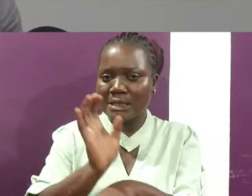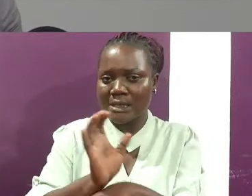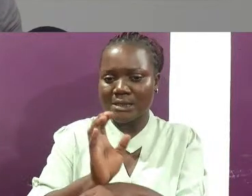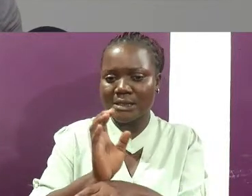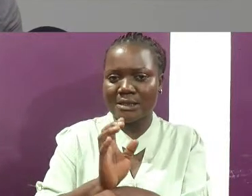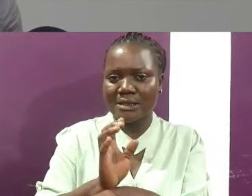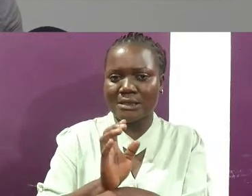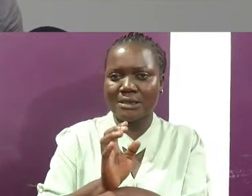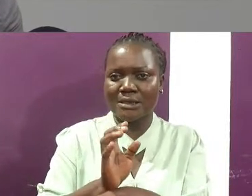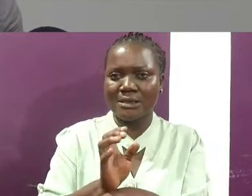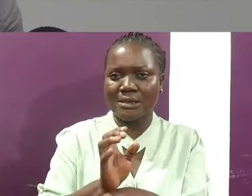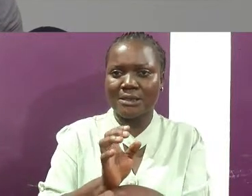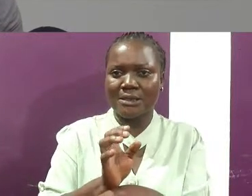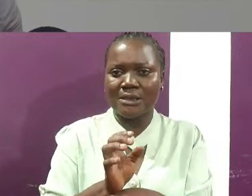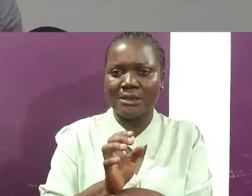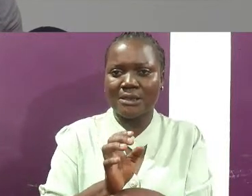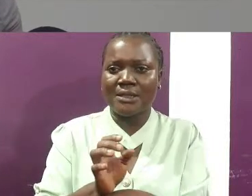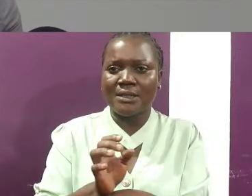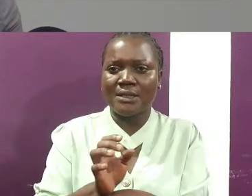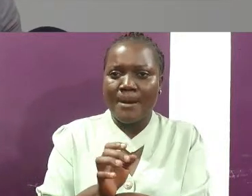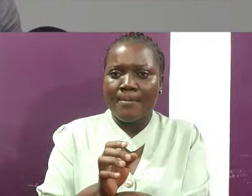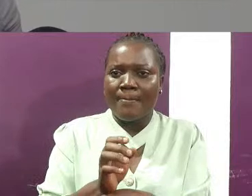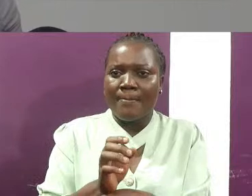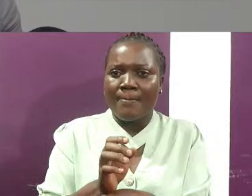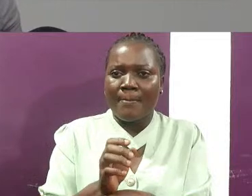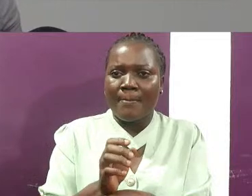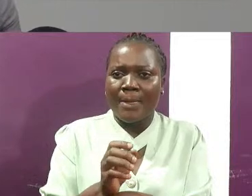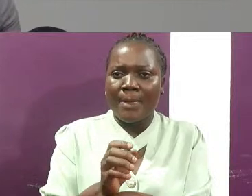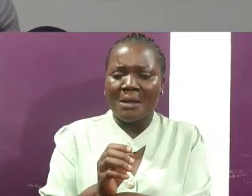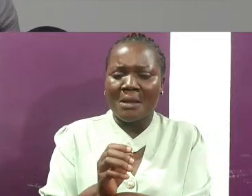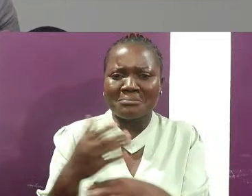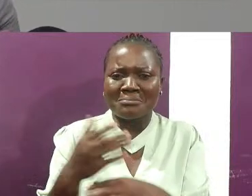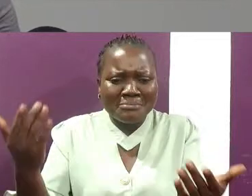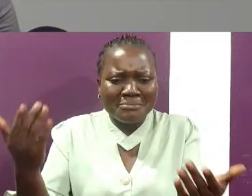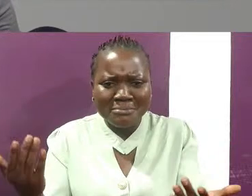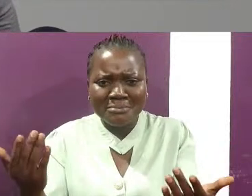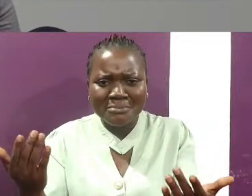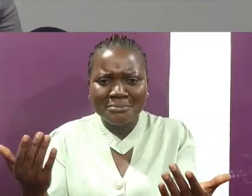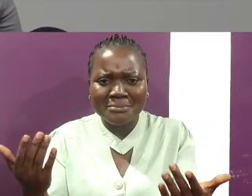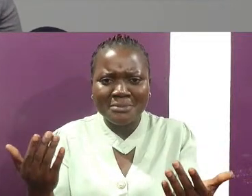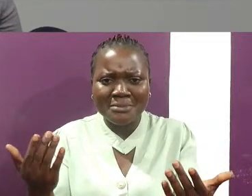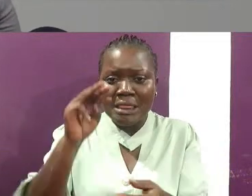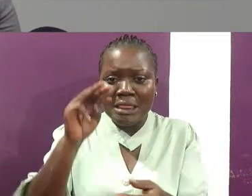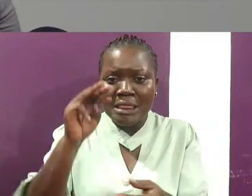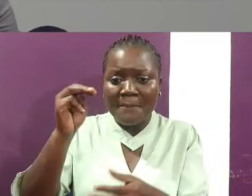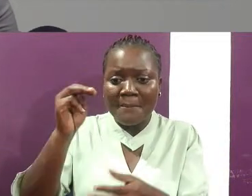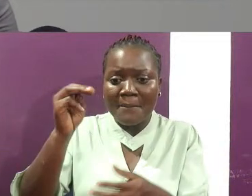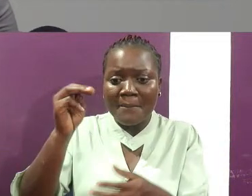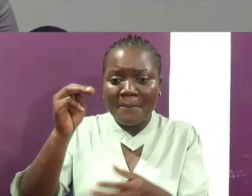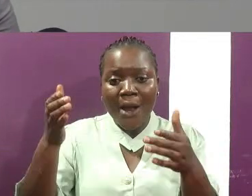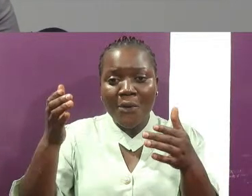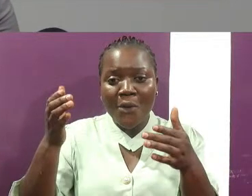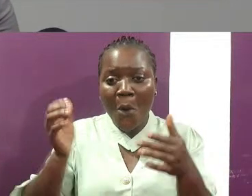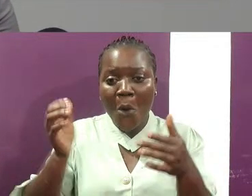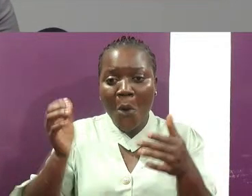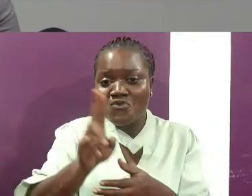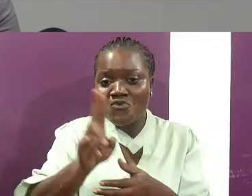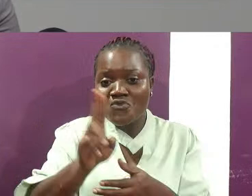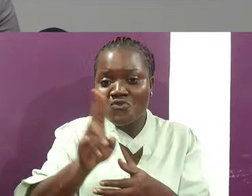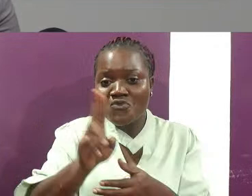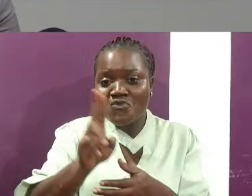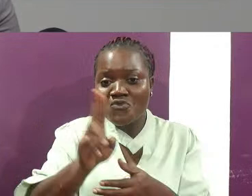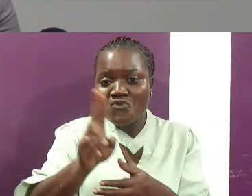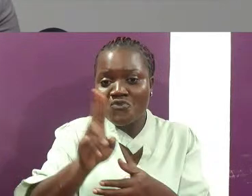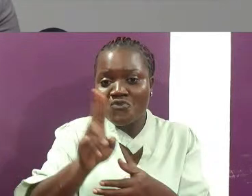word commands. Mm. Otherwise, they're just carrying a name, but not the practice. I mean, what you're saying brings my mind